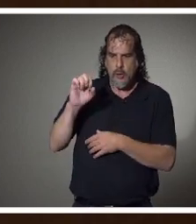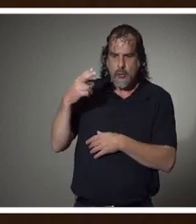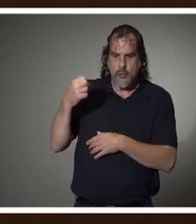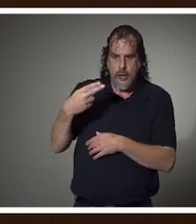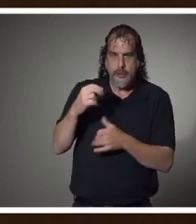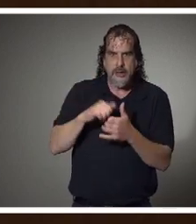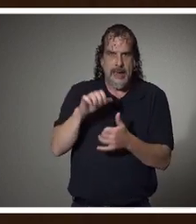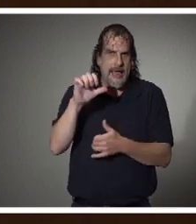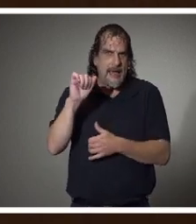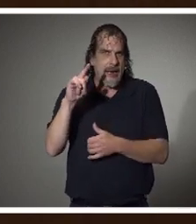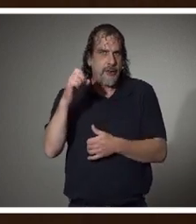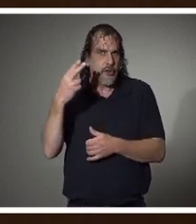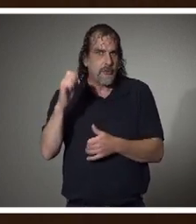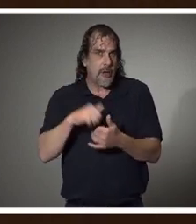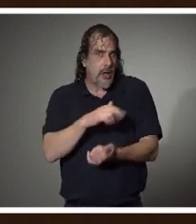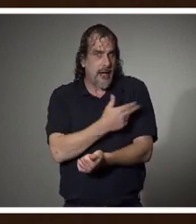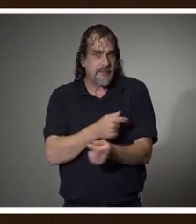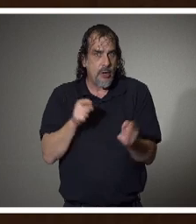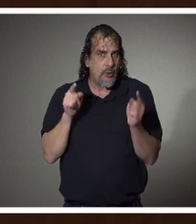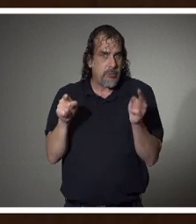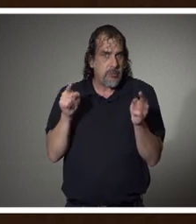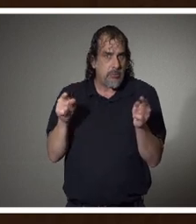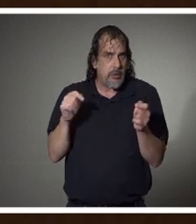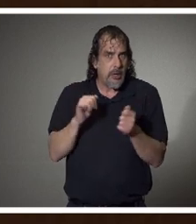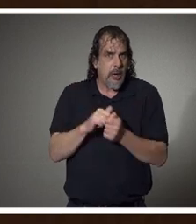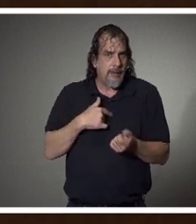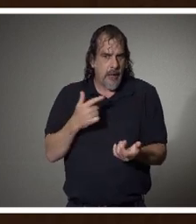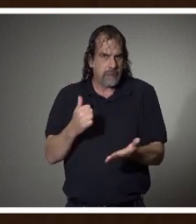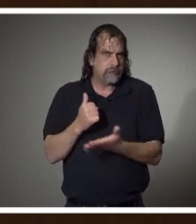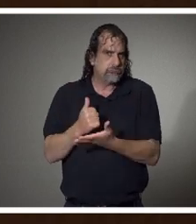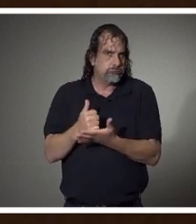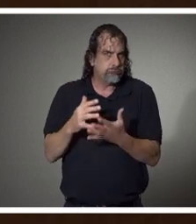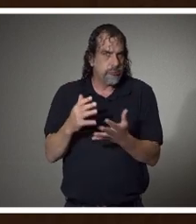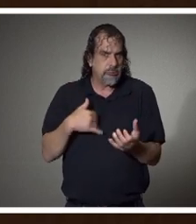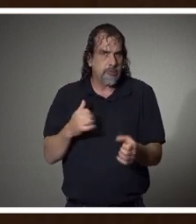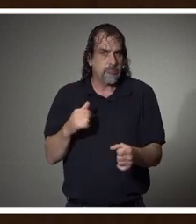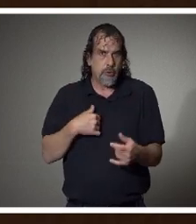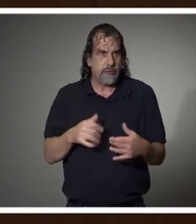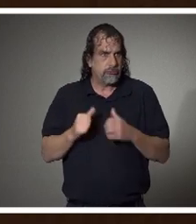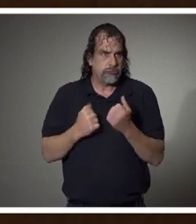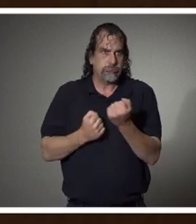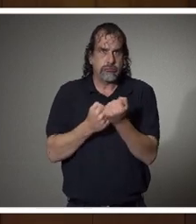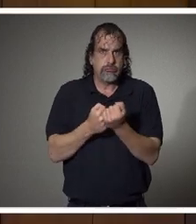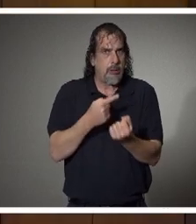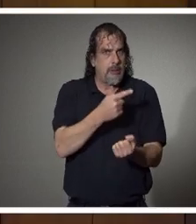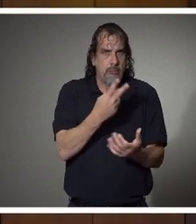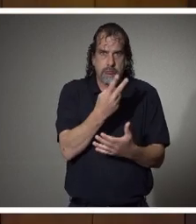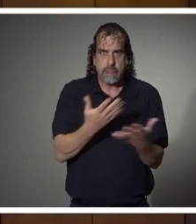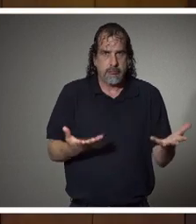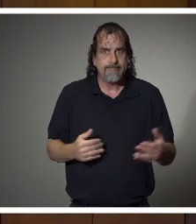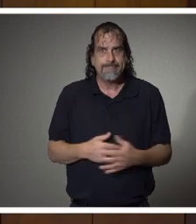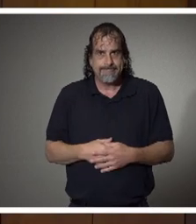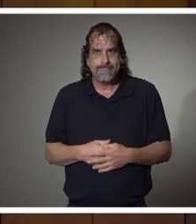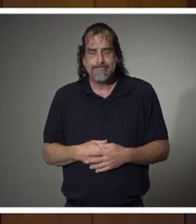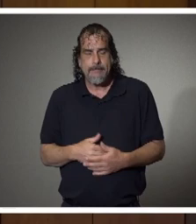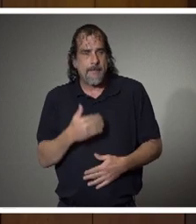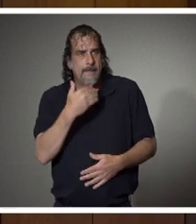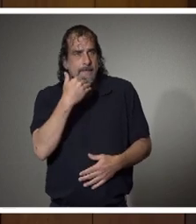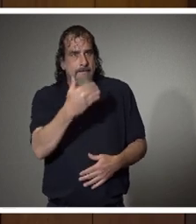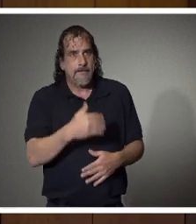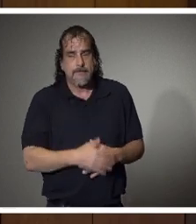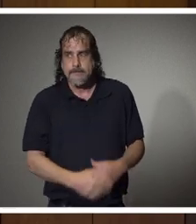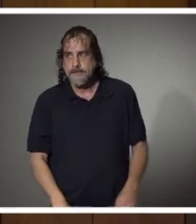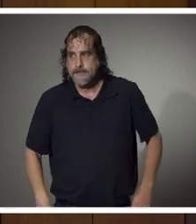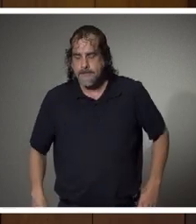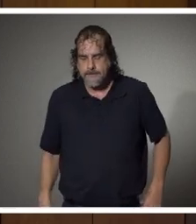will continue to be committed to supporting the effort in Lauderdale County. Thank you for that answer, Dr.